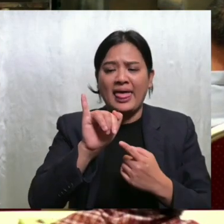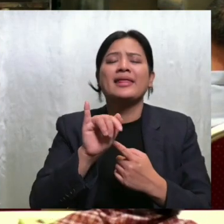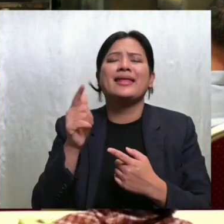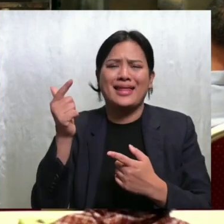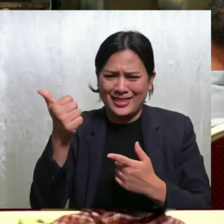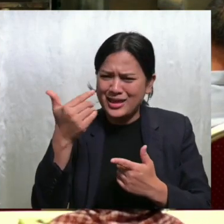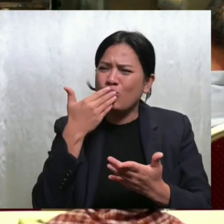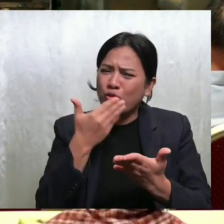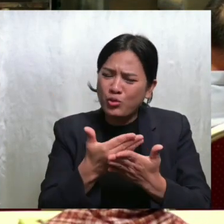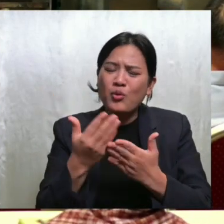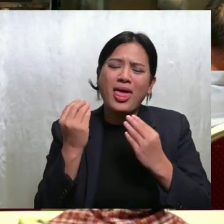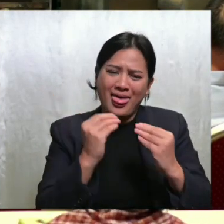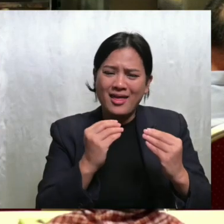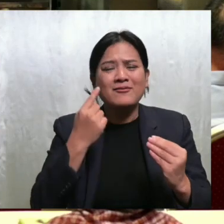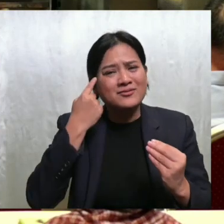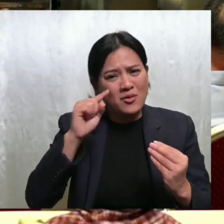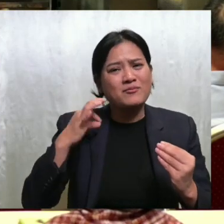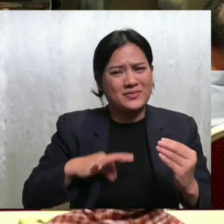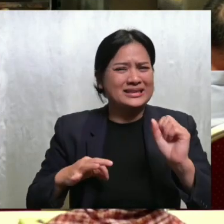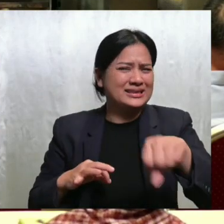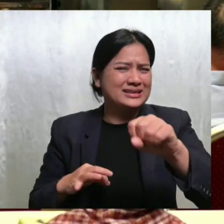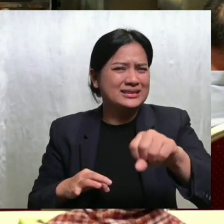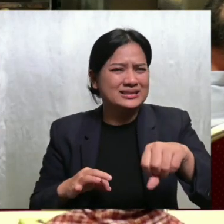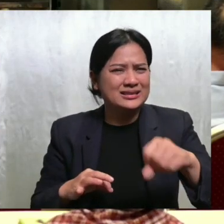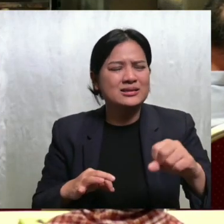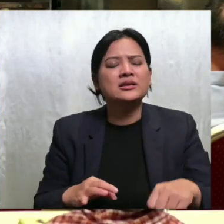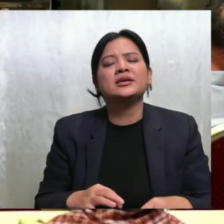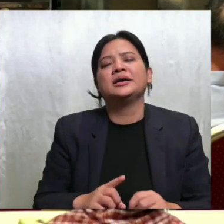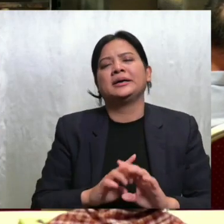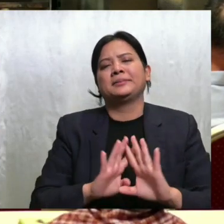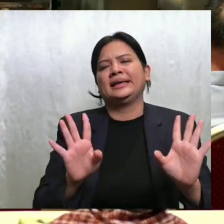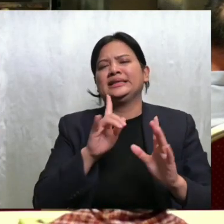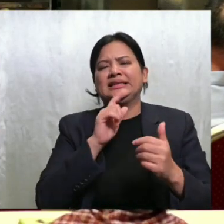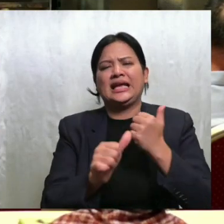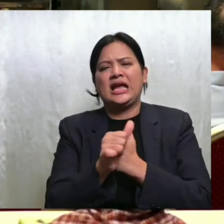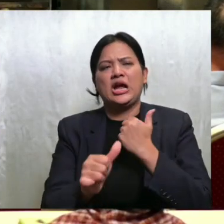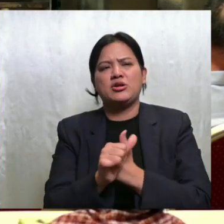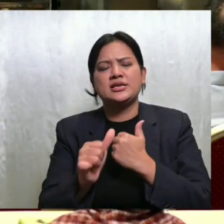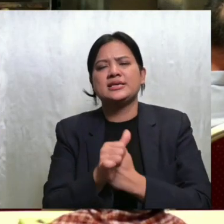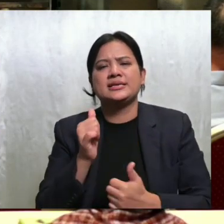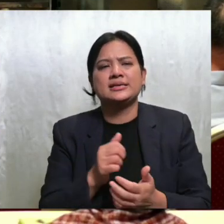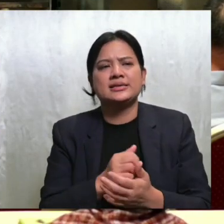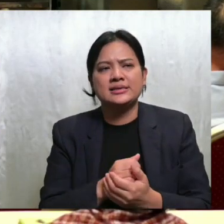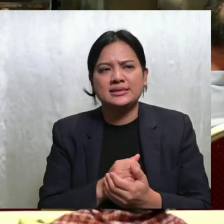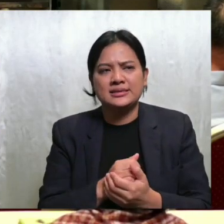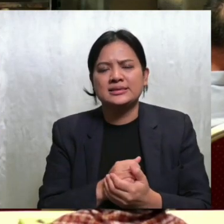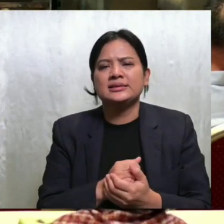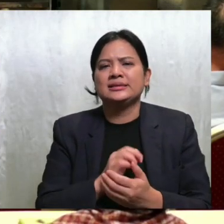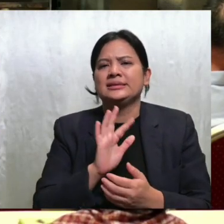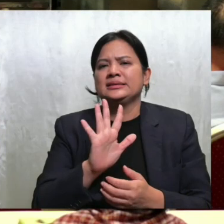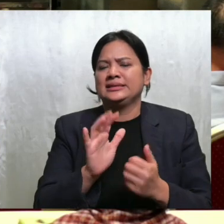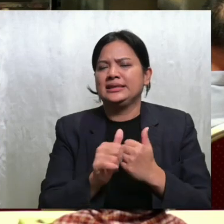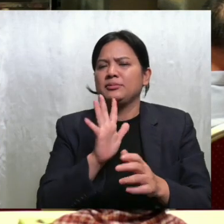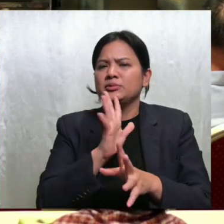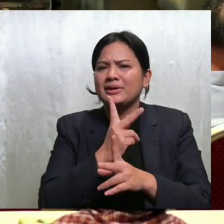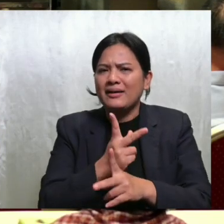but with the same requirement for evidence. EdTech Hub is launching an AI observatory so we can work closely with decision makers in low to